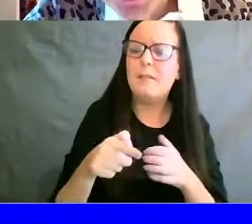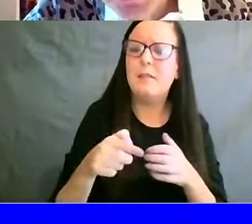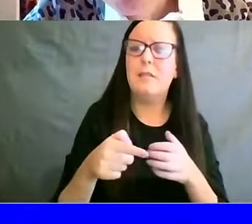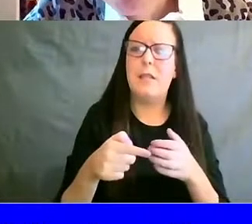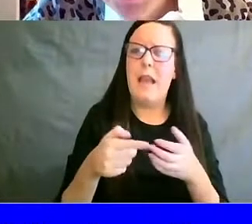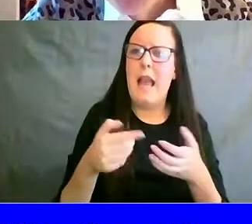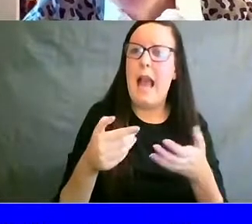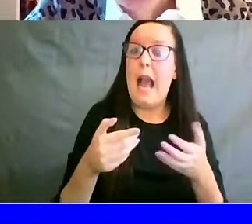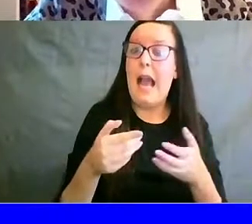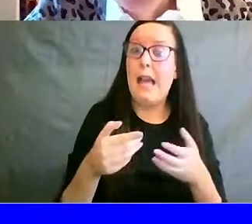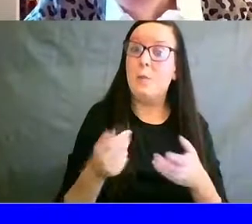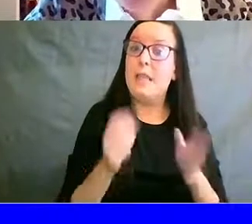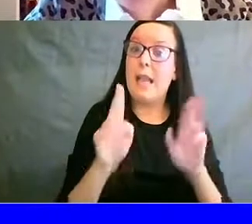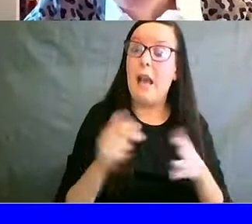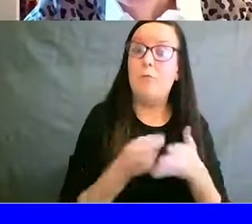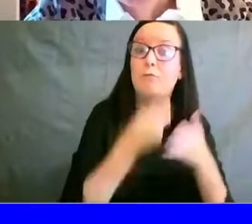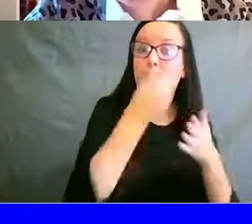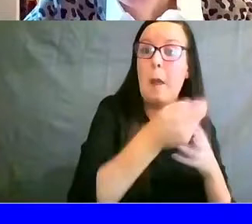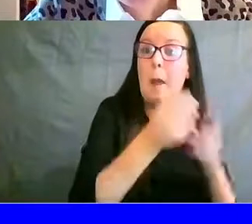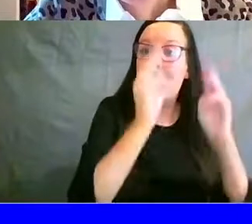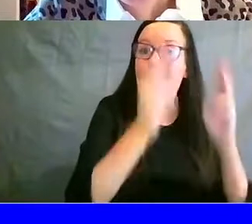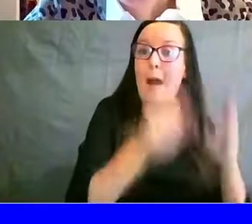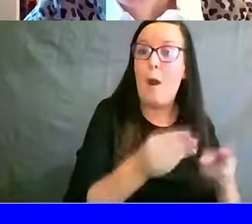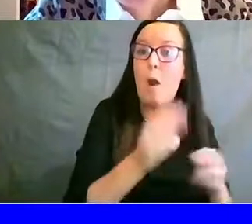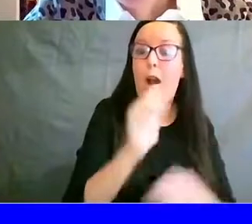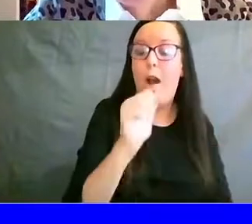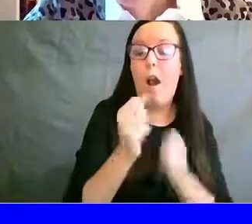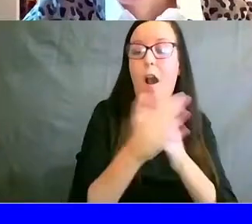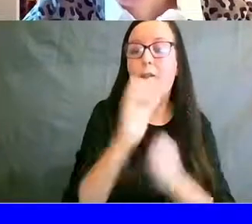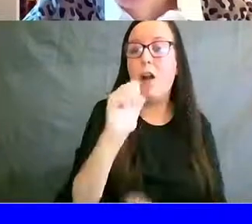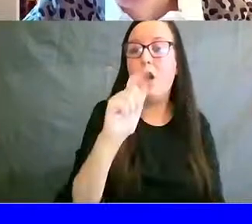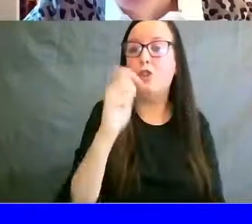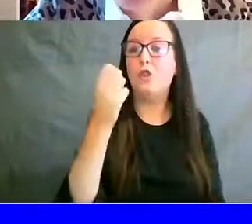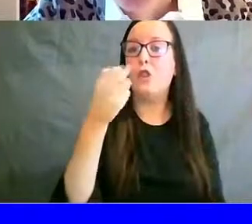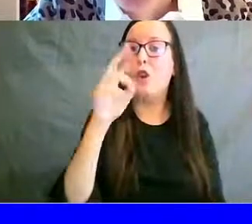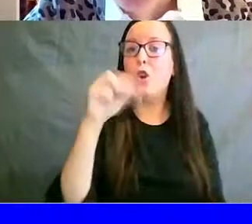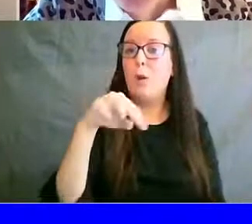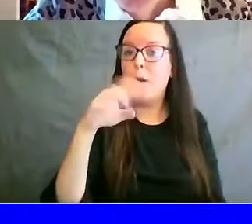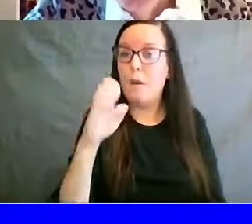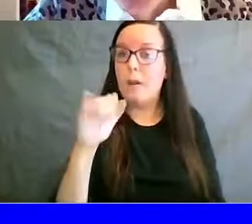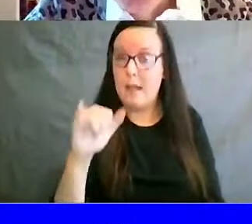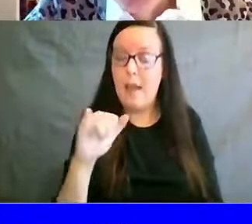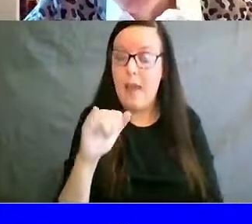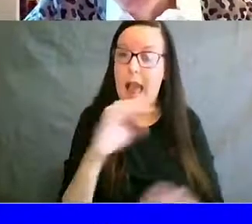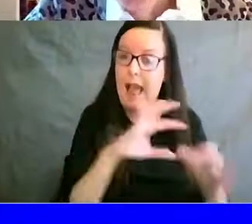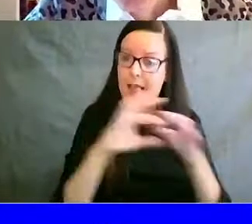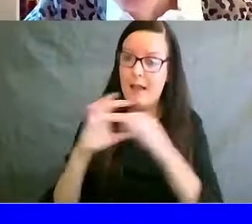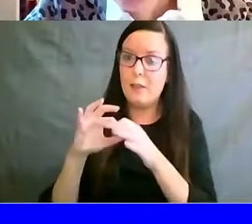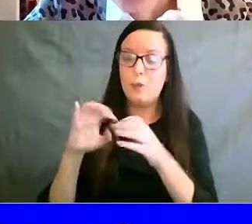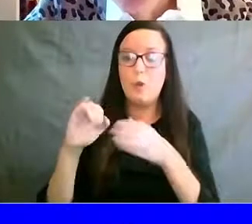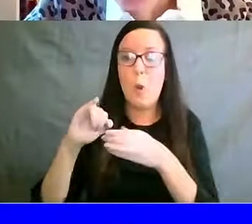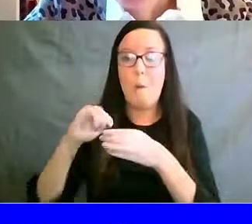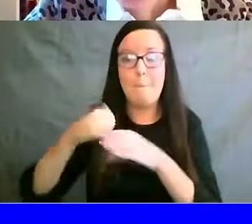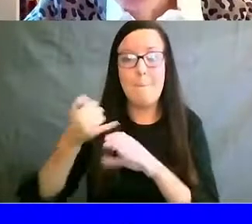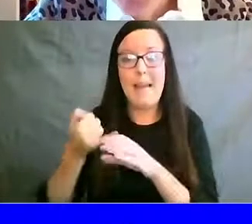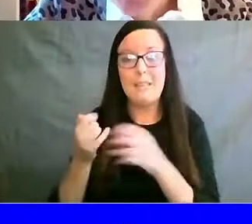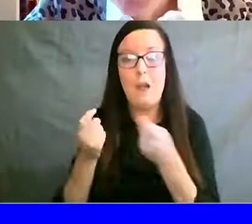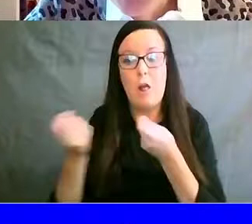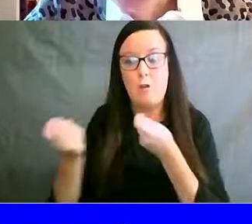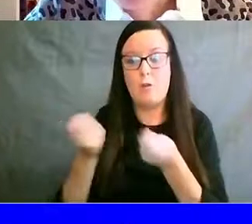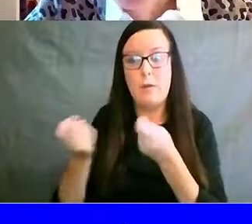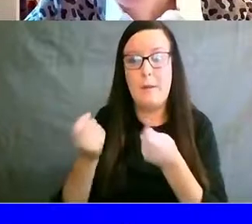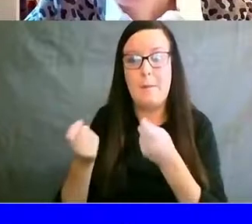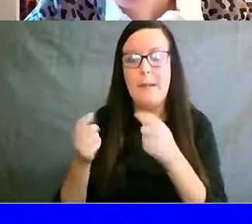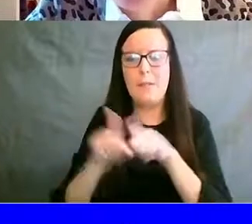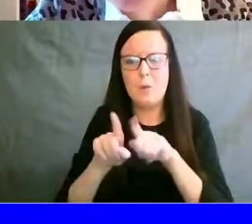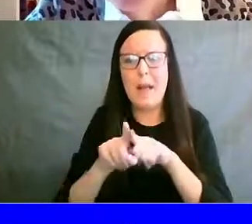of attorney and statutory advanced healthcare directives which relate to medical treatment and allow a person, while they have capacity to plan